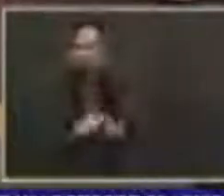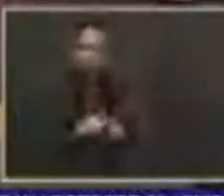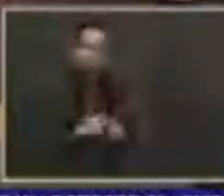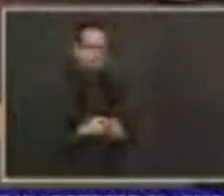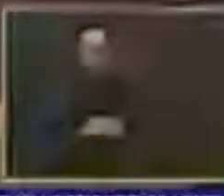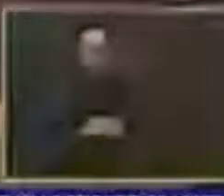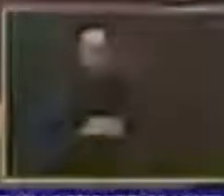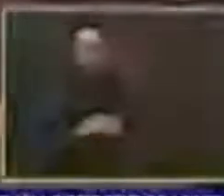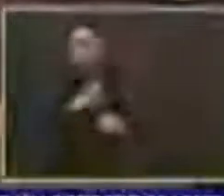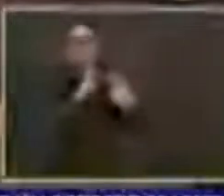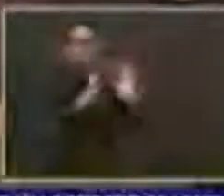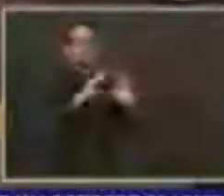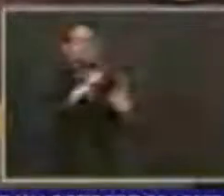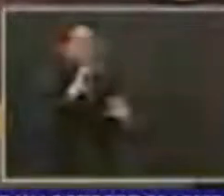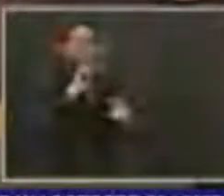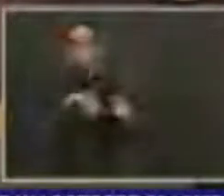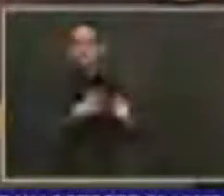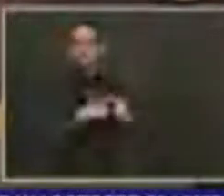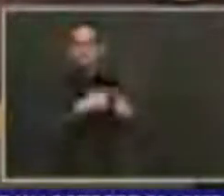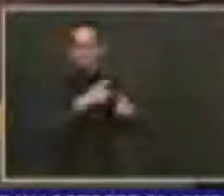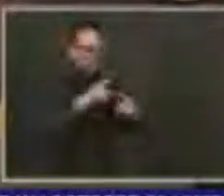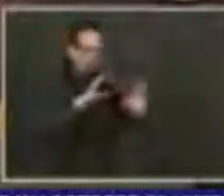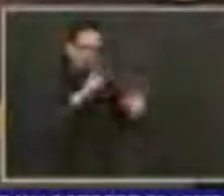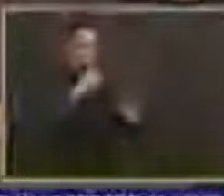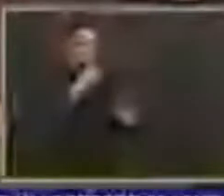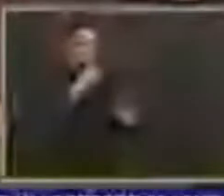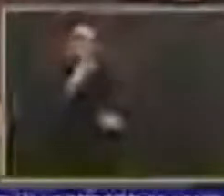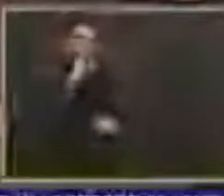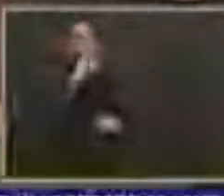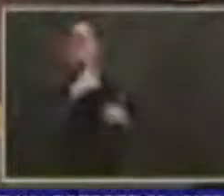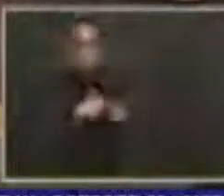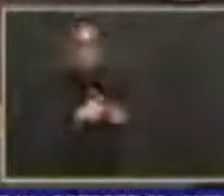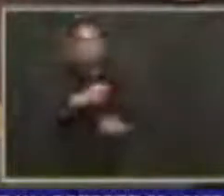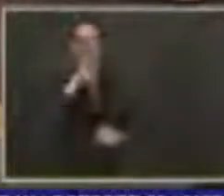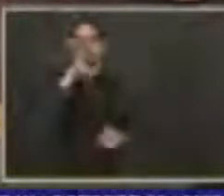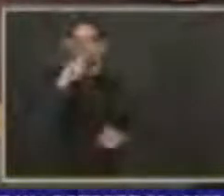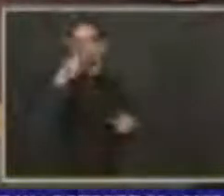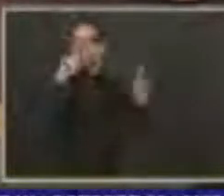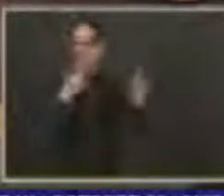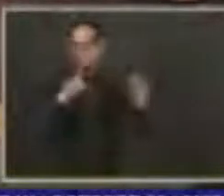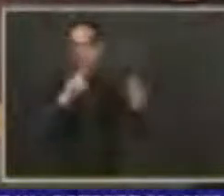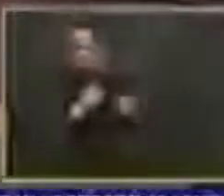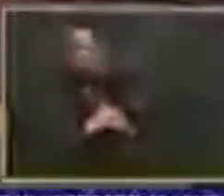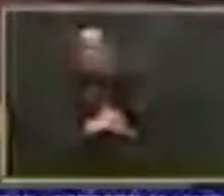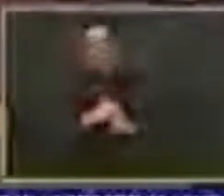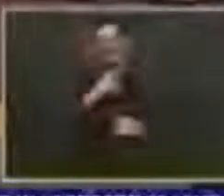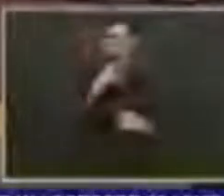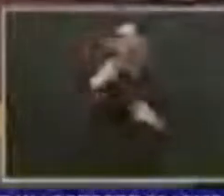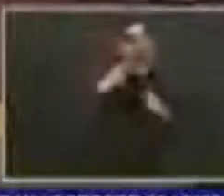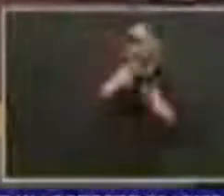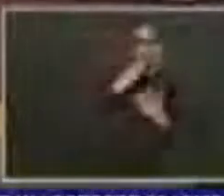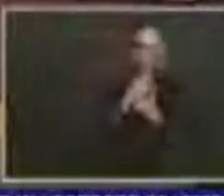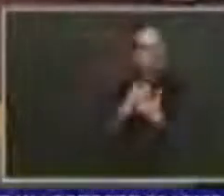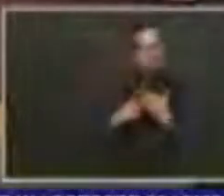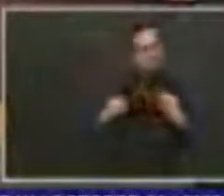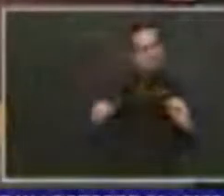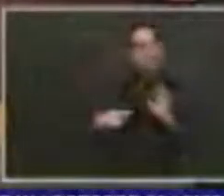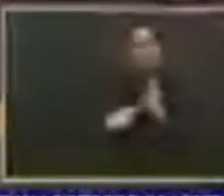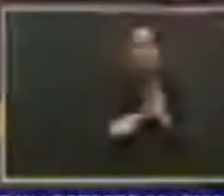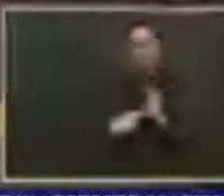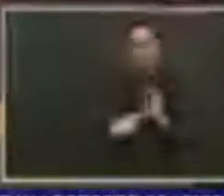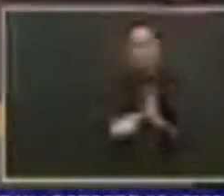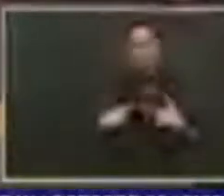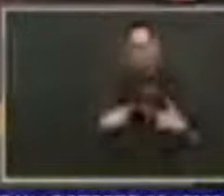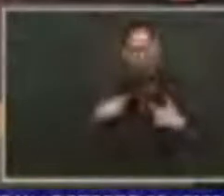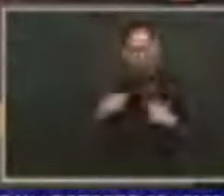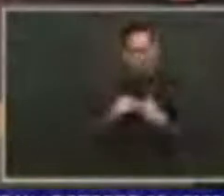every week, and we've heard how the state's ramping up asymptomatic testing. Should anybody in Rhode Island be paying for a test